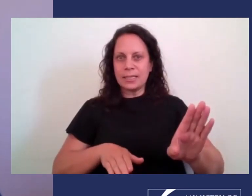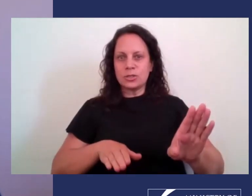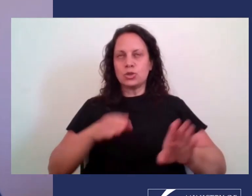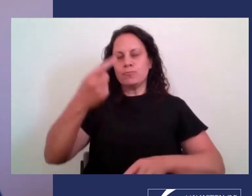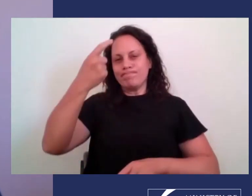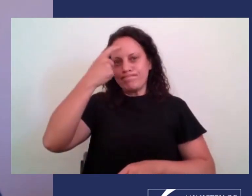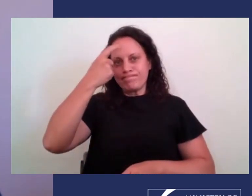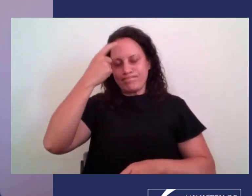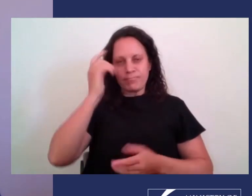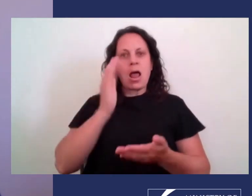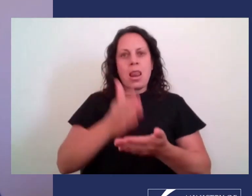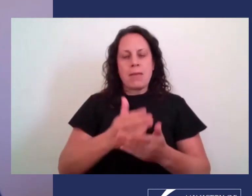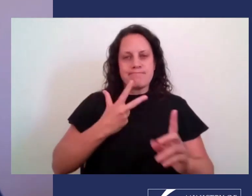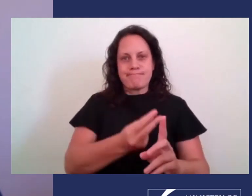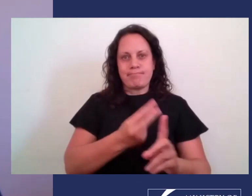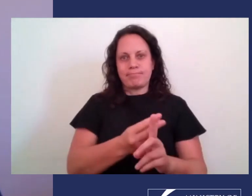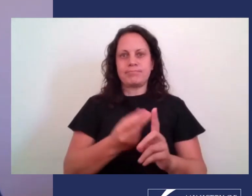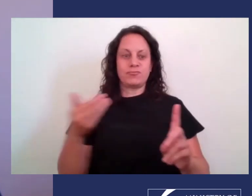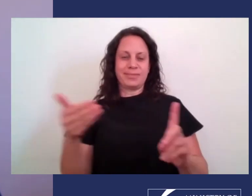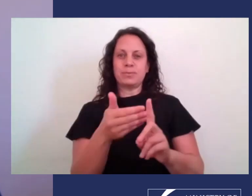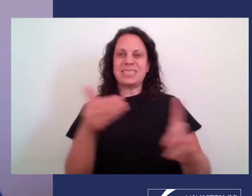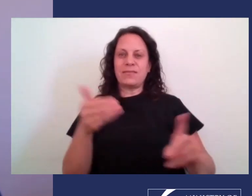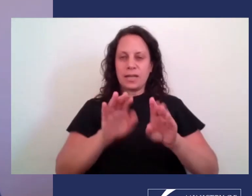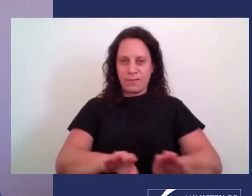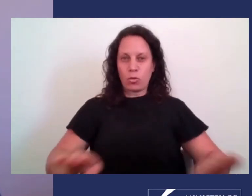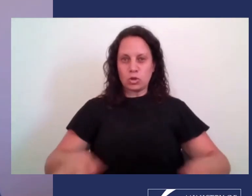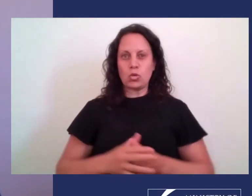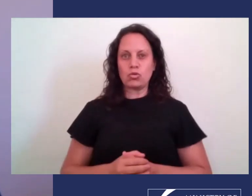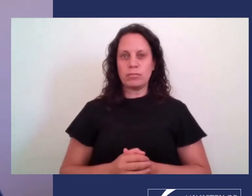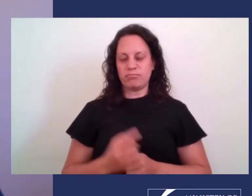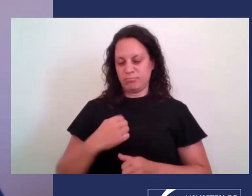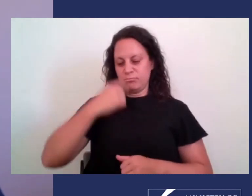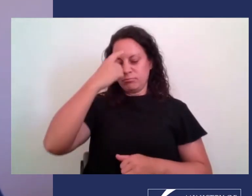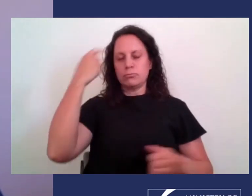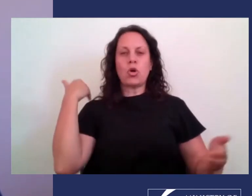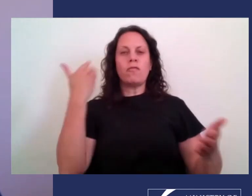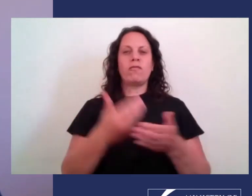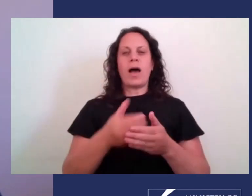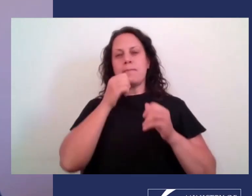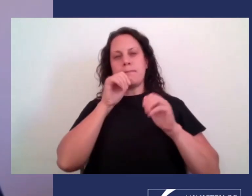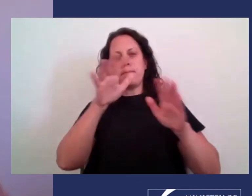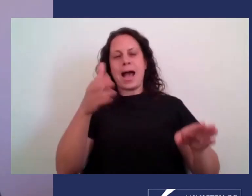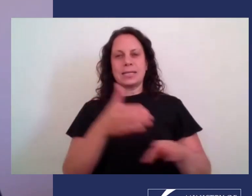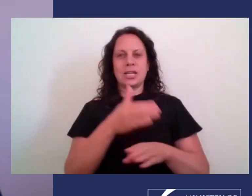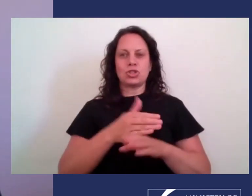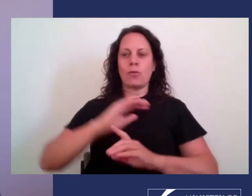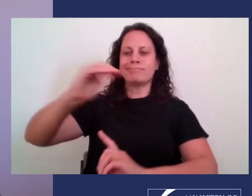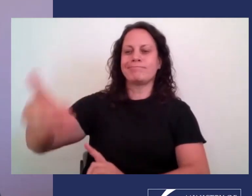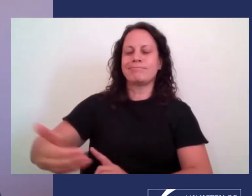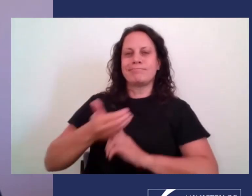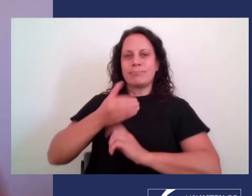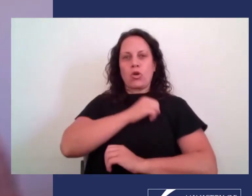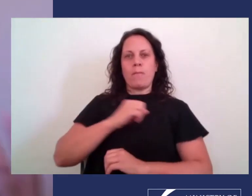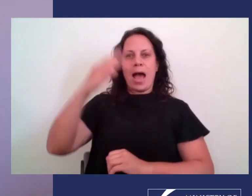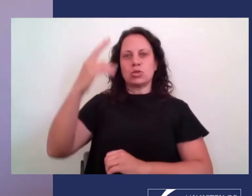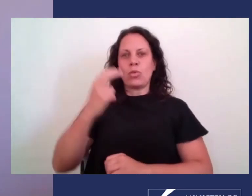vaccination, particularly for our tamariki. I think that we've done an amazing job really looking after our kaumātua, and now's the